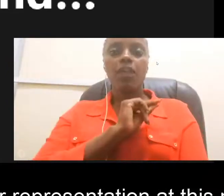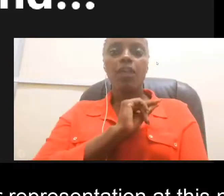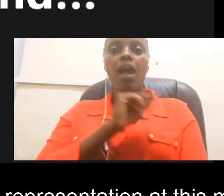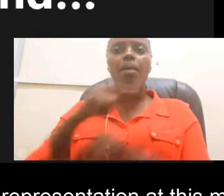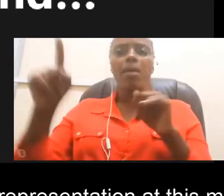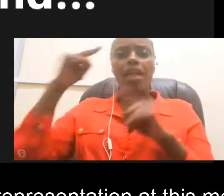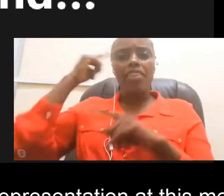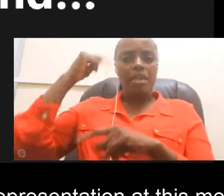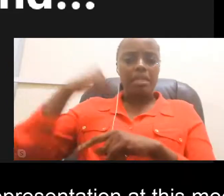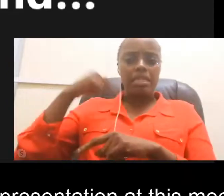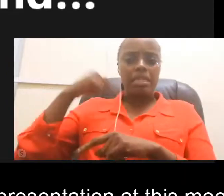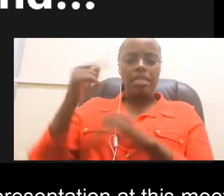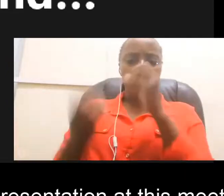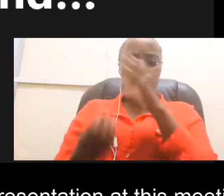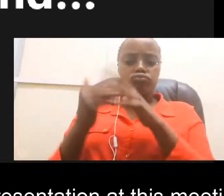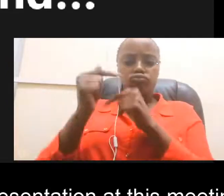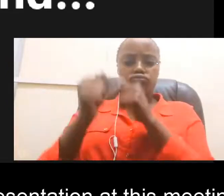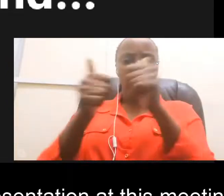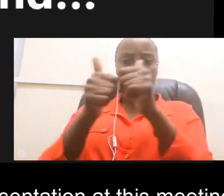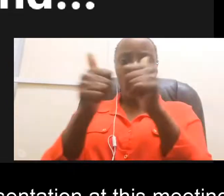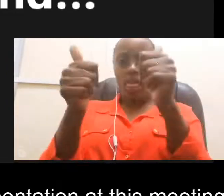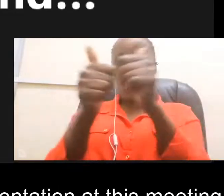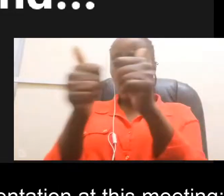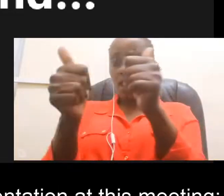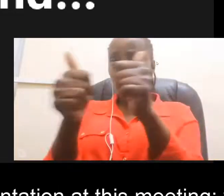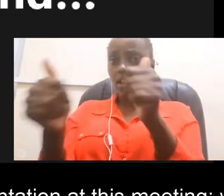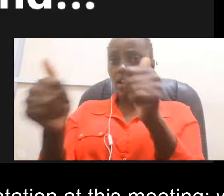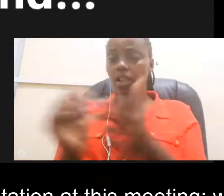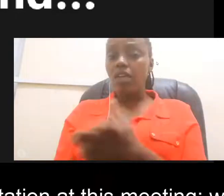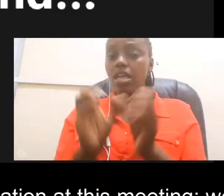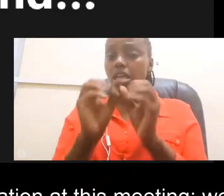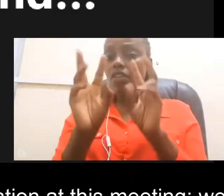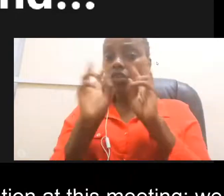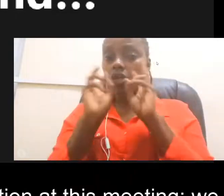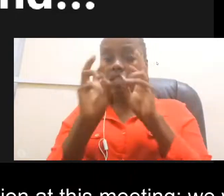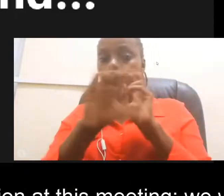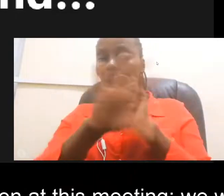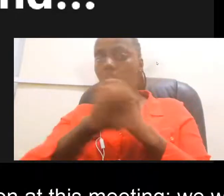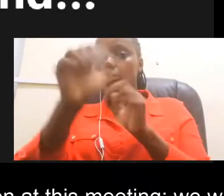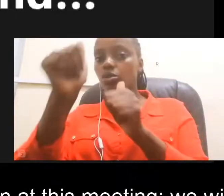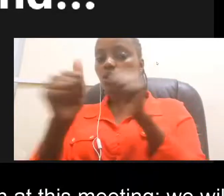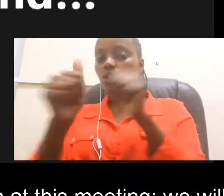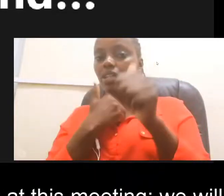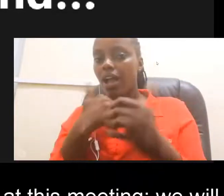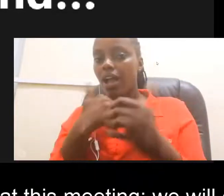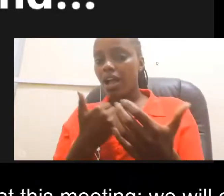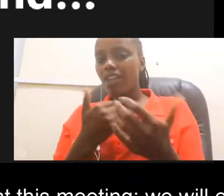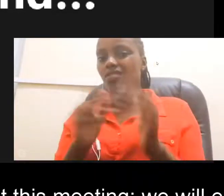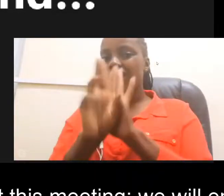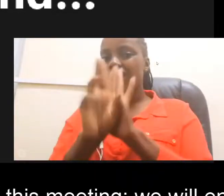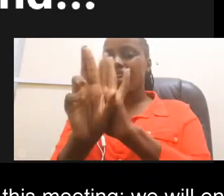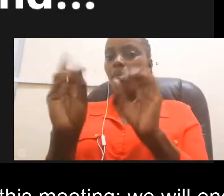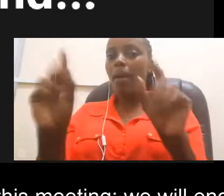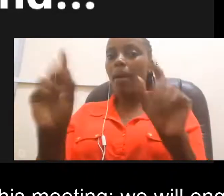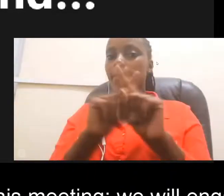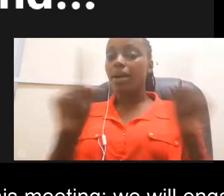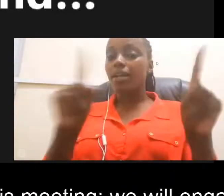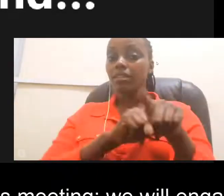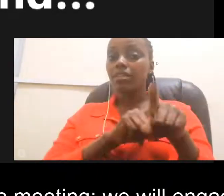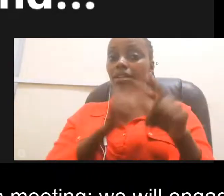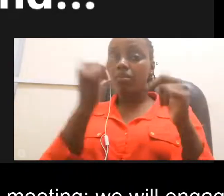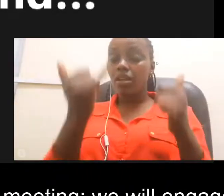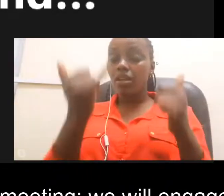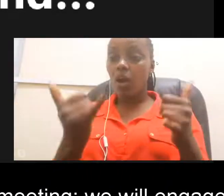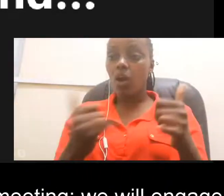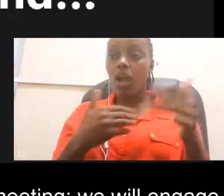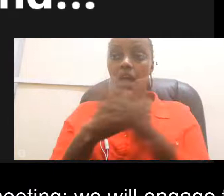forming up well, and you could see which counties don't seem to be having representation. But of course, at this stage, until we have